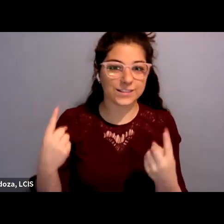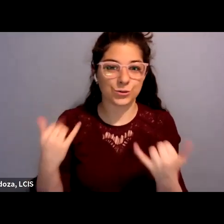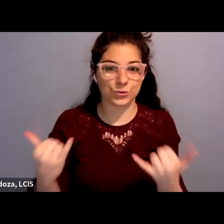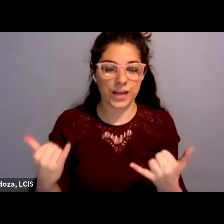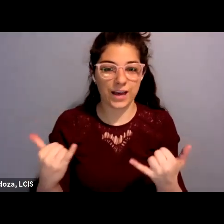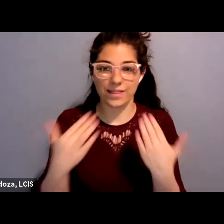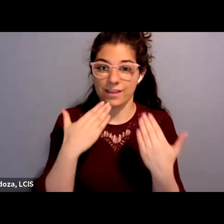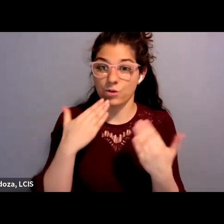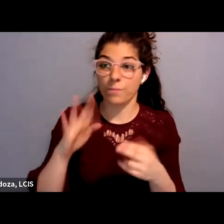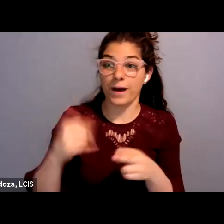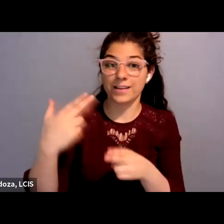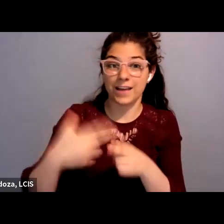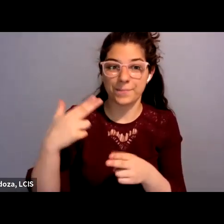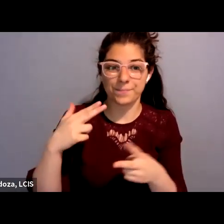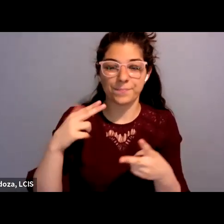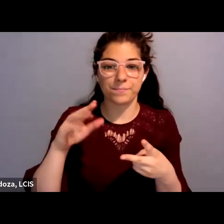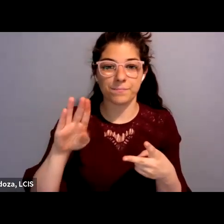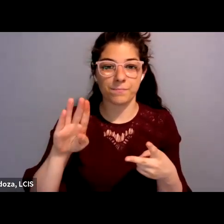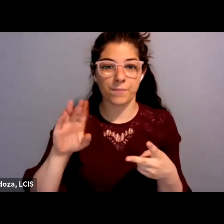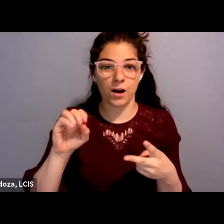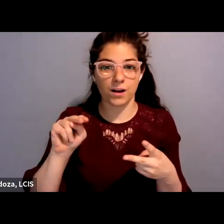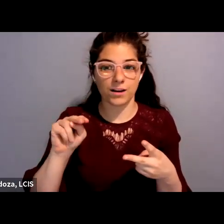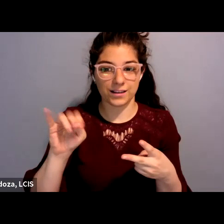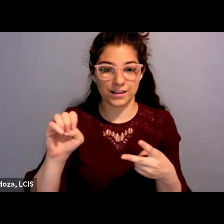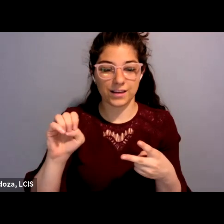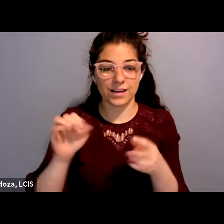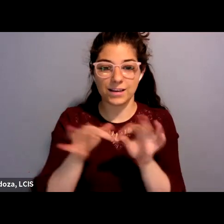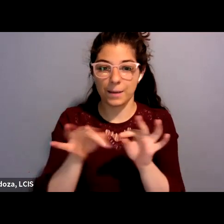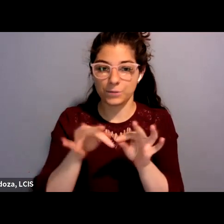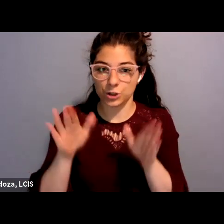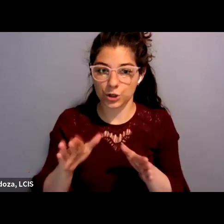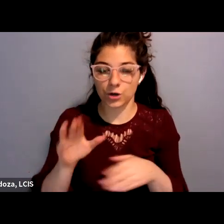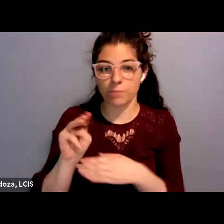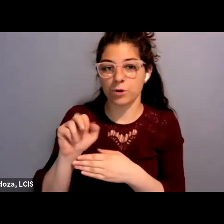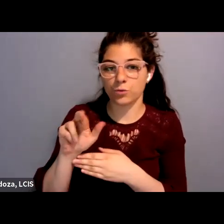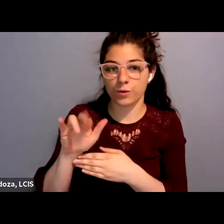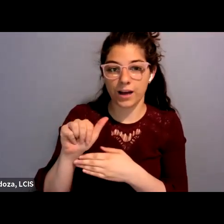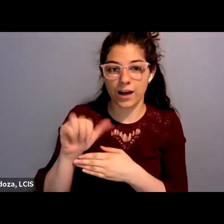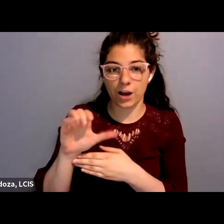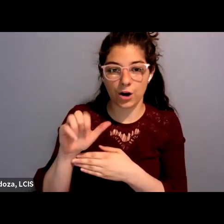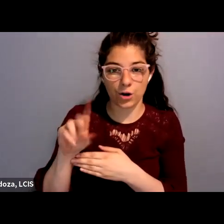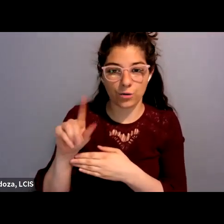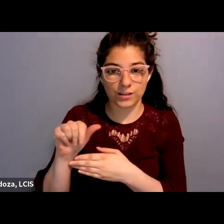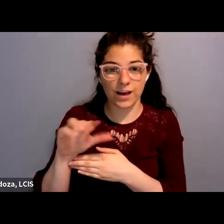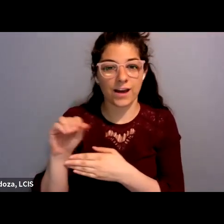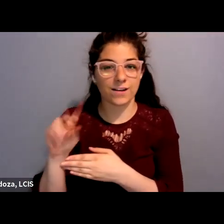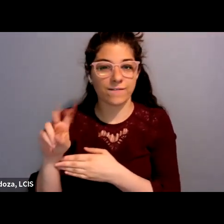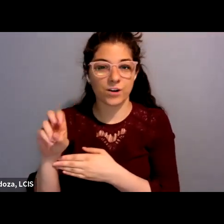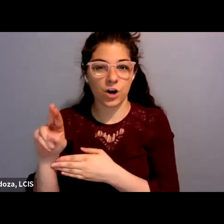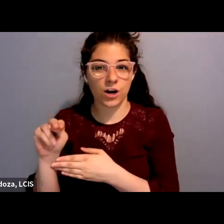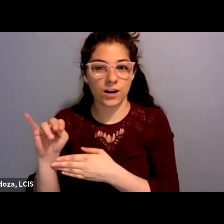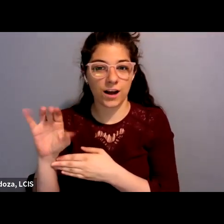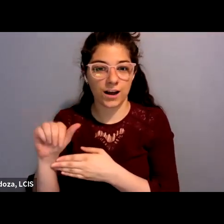them by name. Bonnie Rothermel, our captioner, Maria Cardoza, and Veronica Staley, our